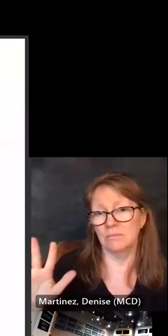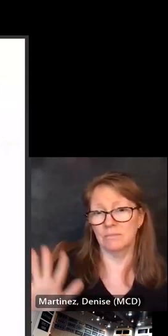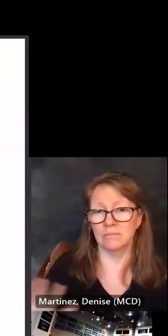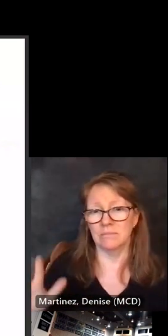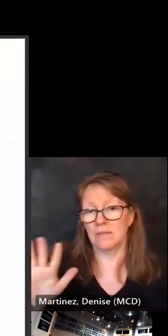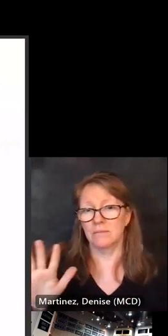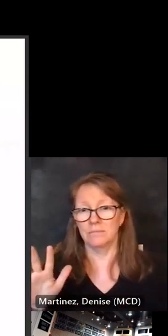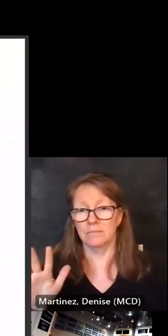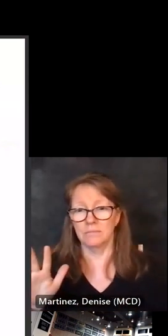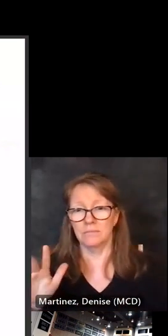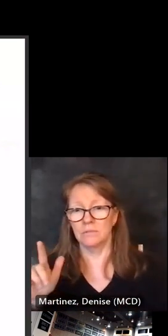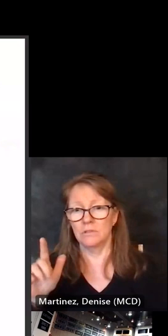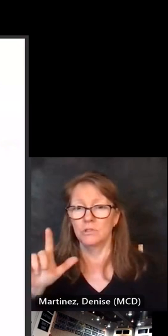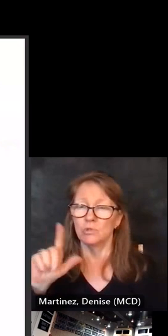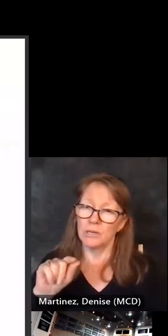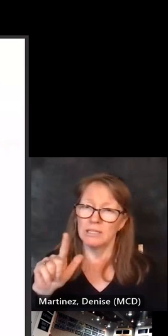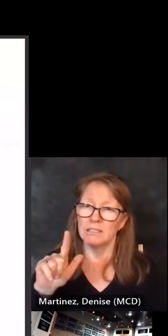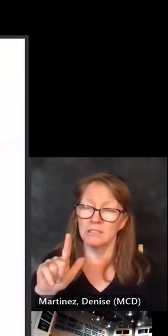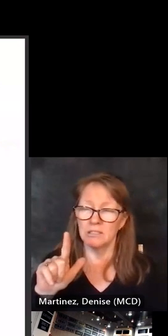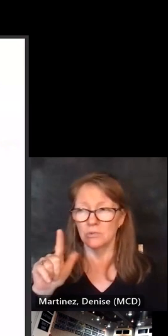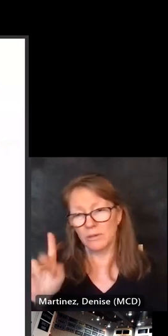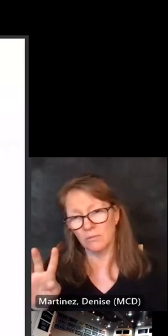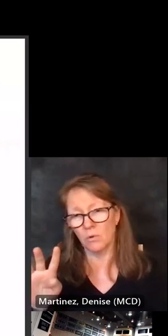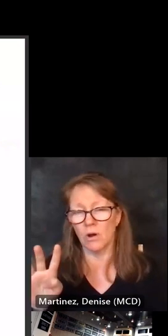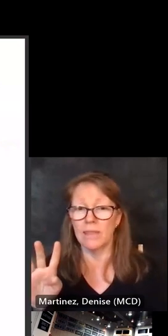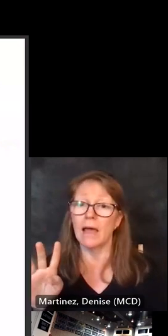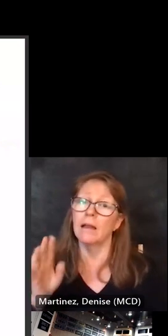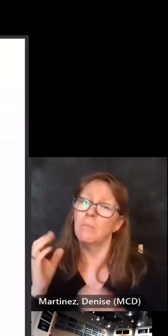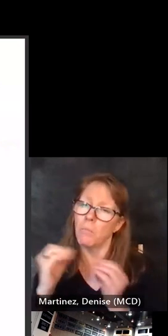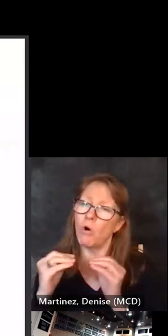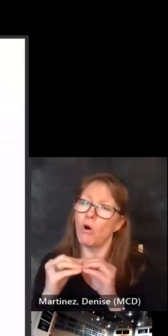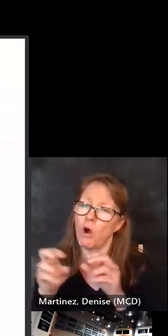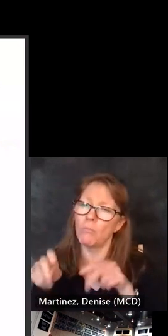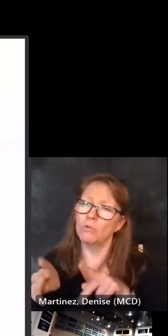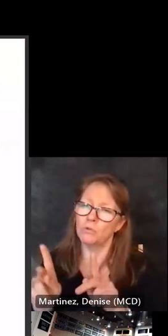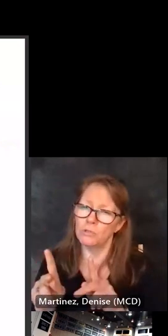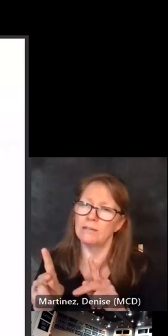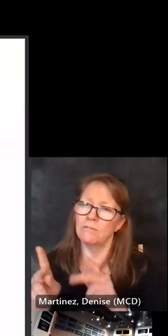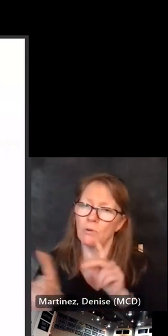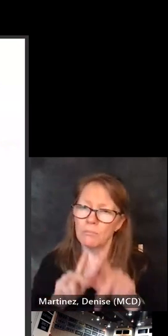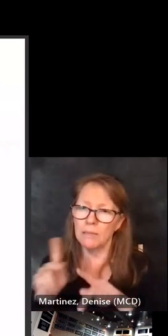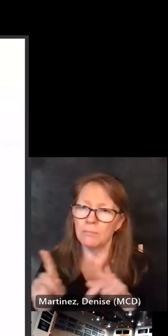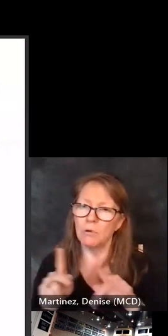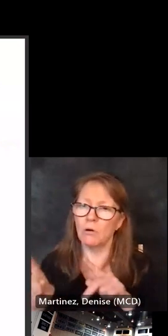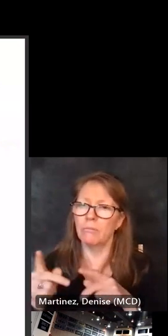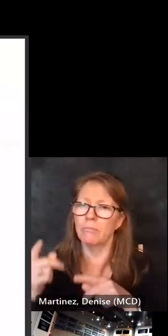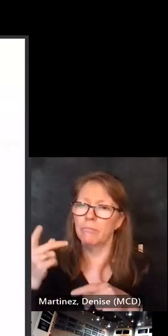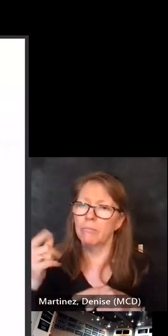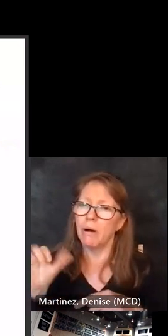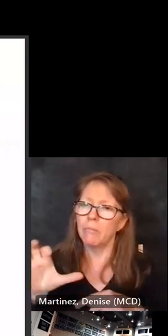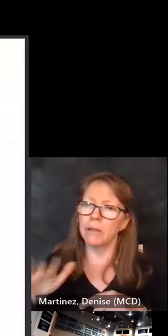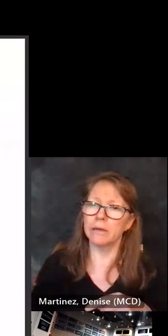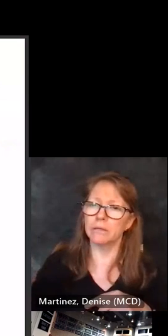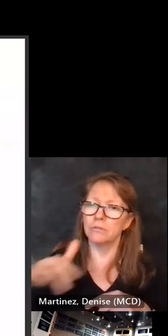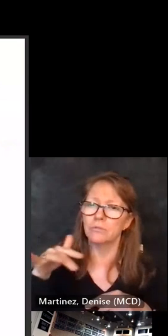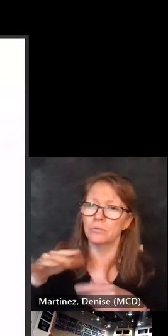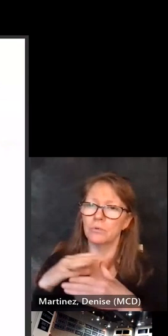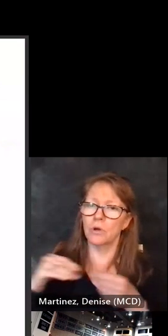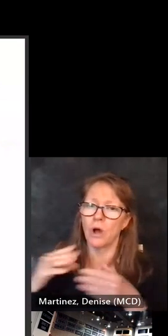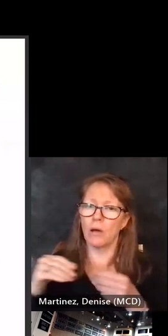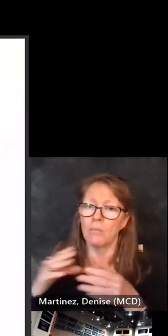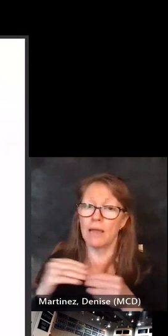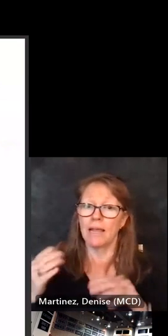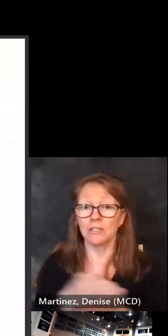and include many more opportunities for stakeholder engagement. Hoping to start construction in 2025 and